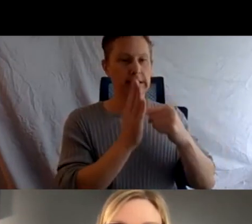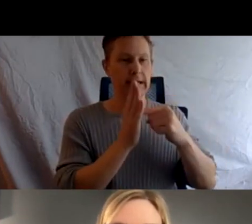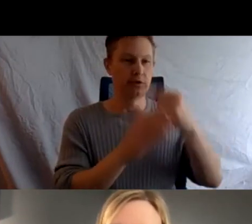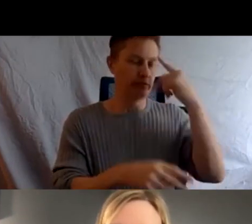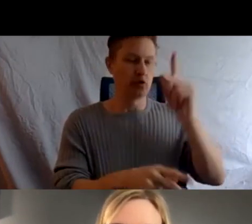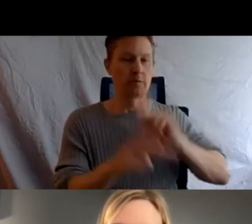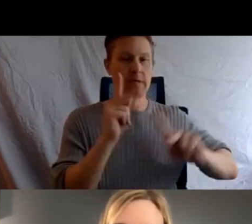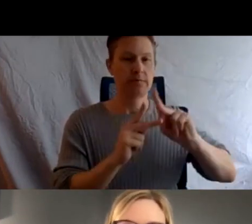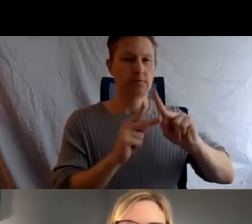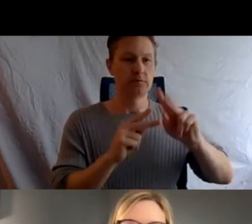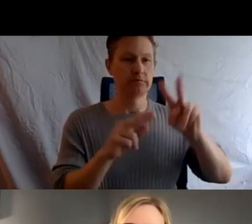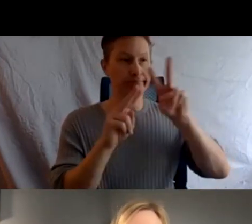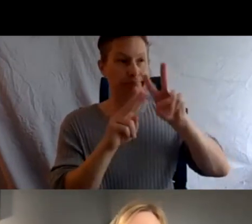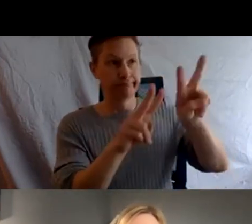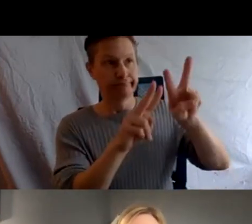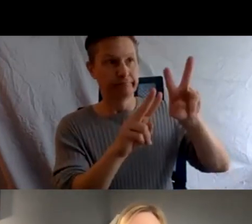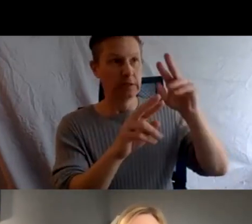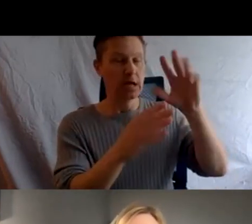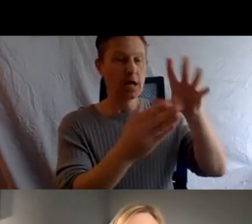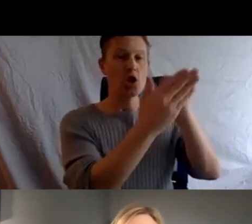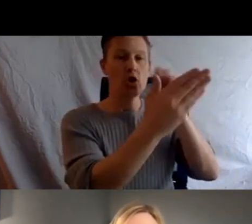learn and look up to.